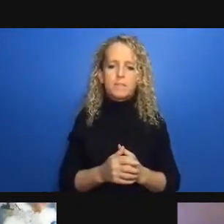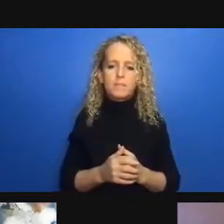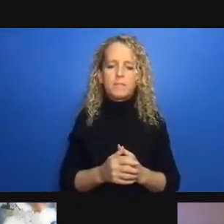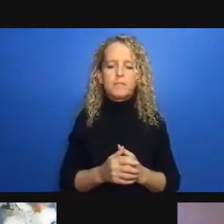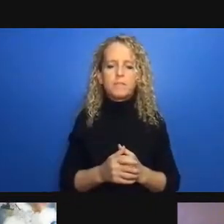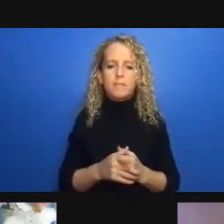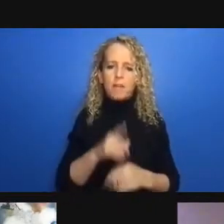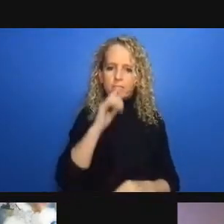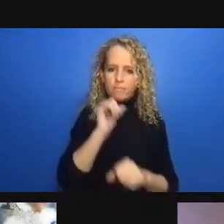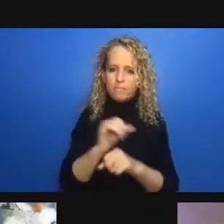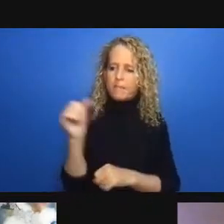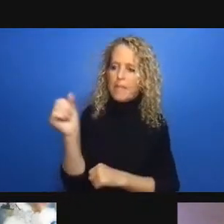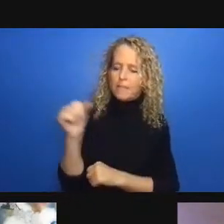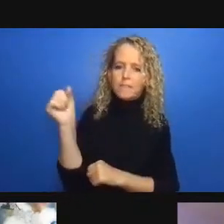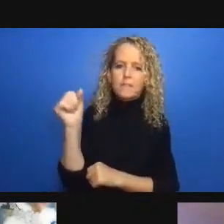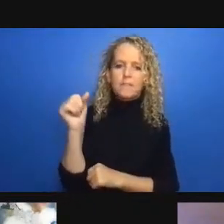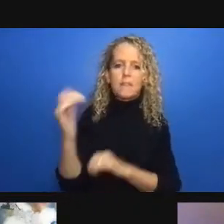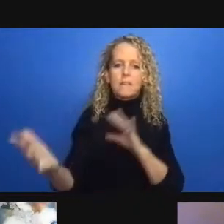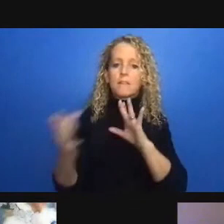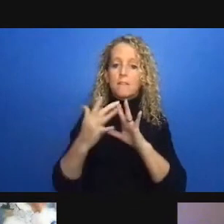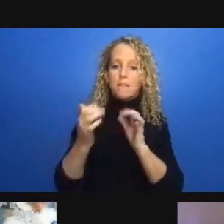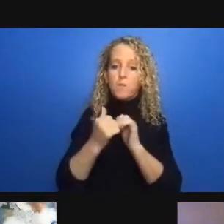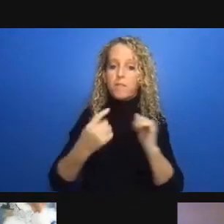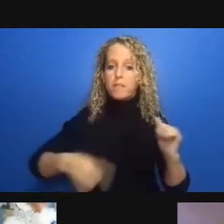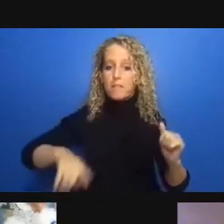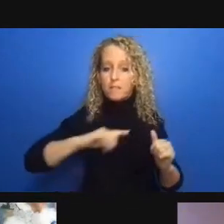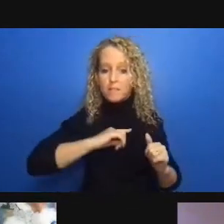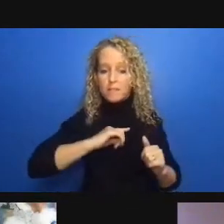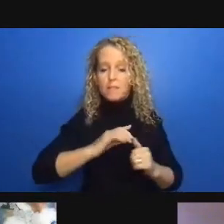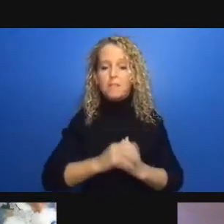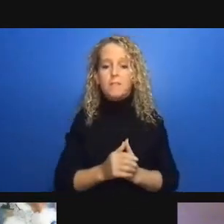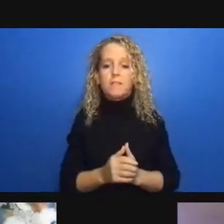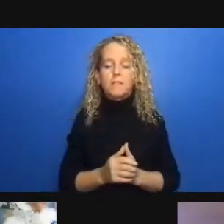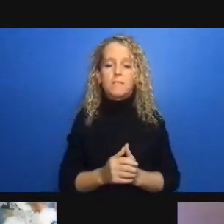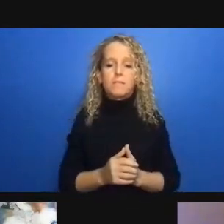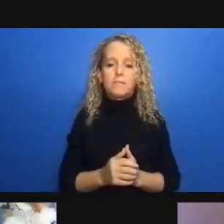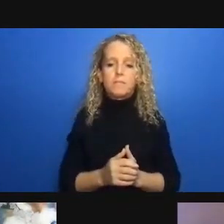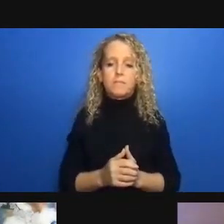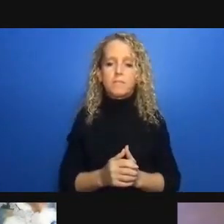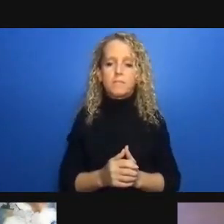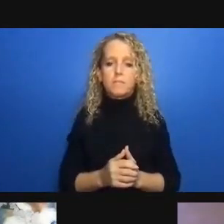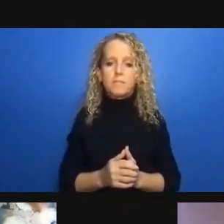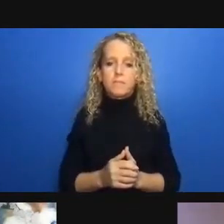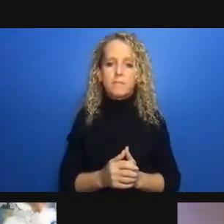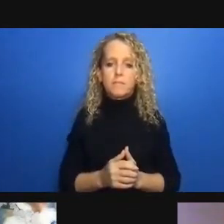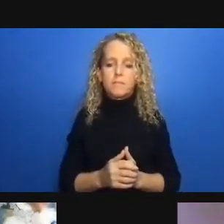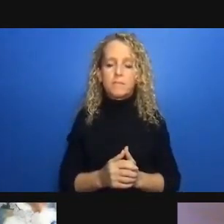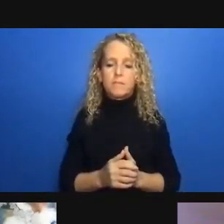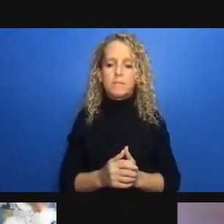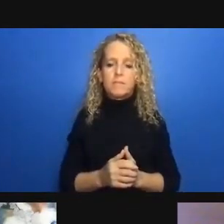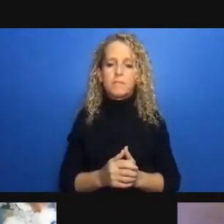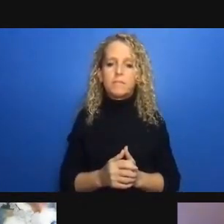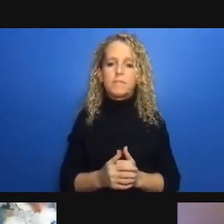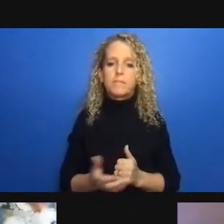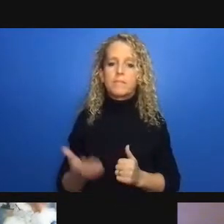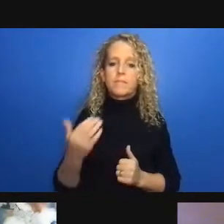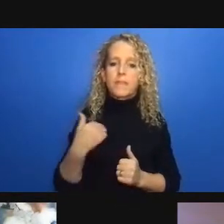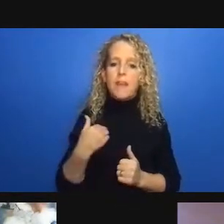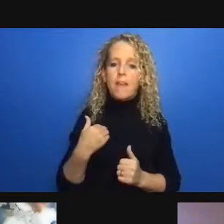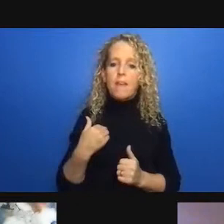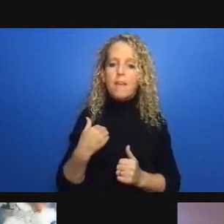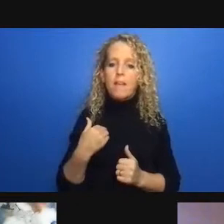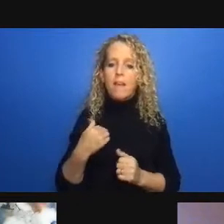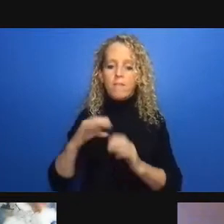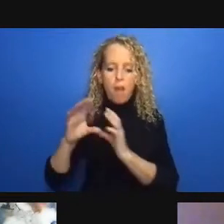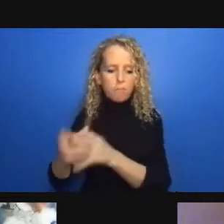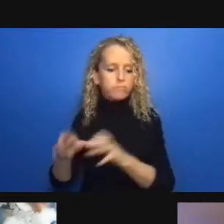is yes. Come connect with us. And I think there are kind of brain trust to be taking some of this